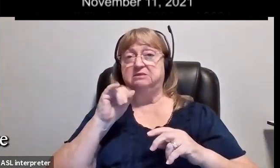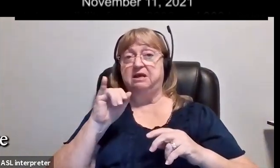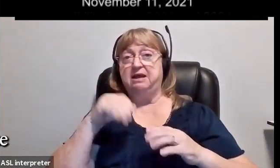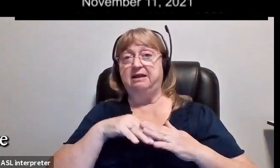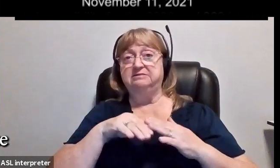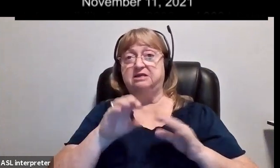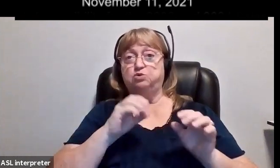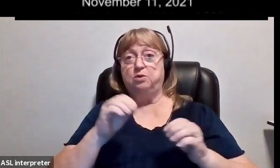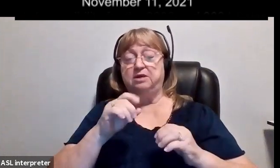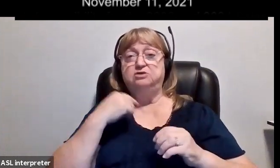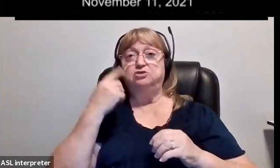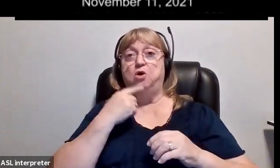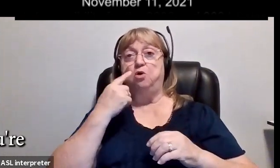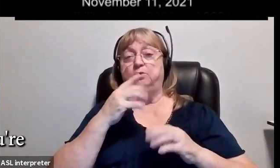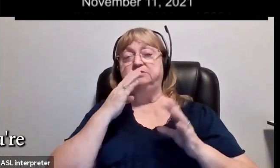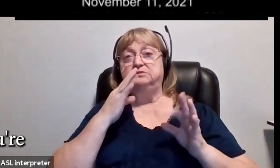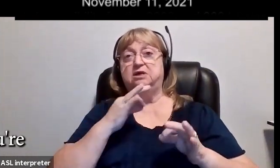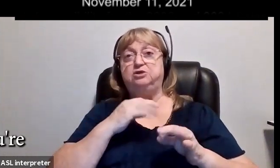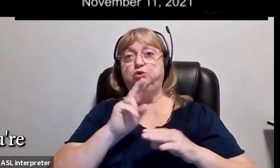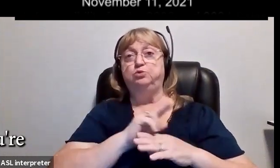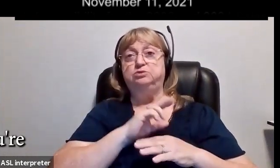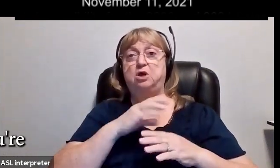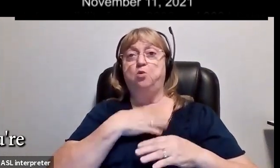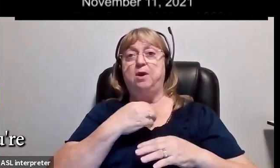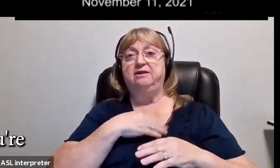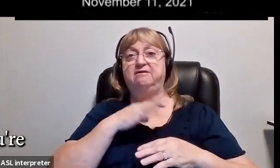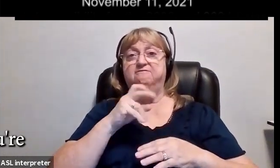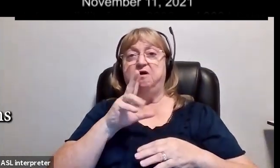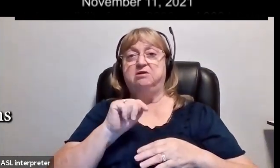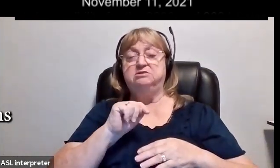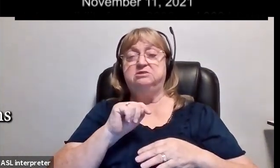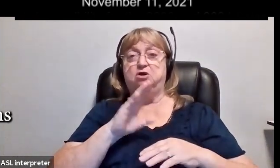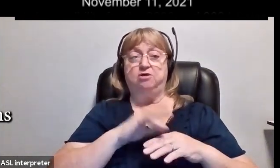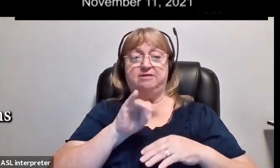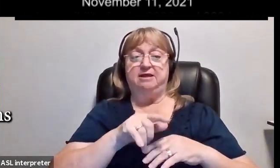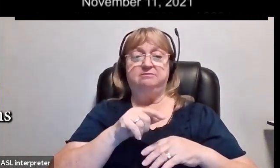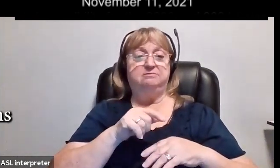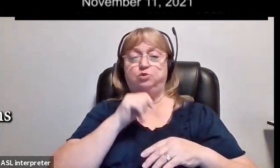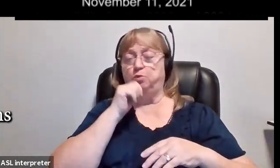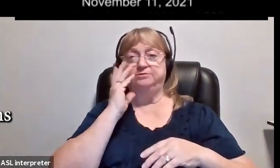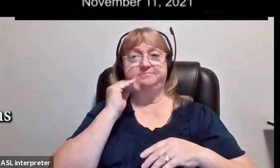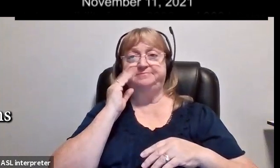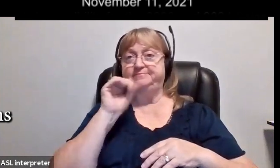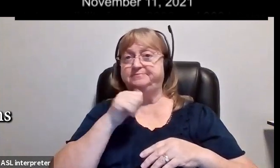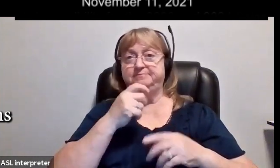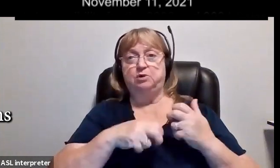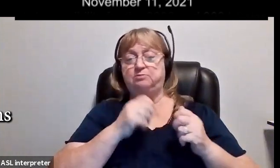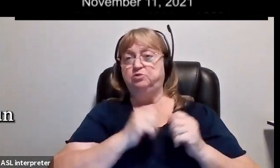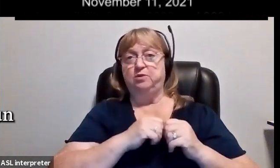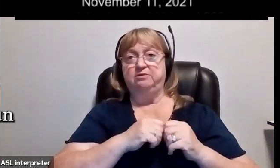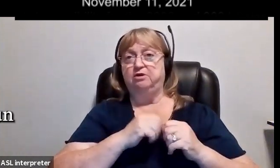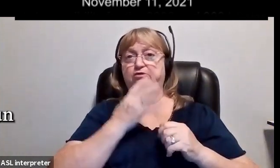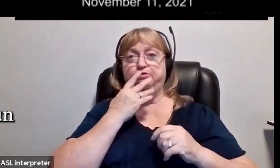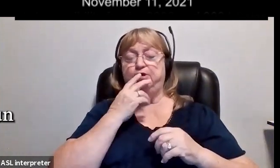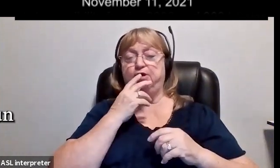always put a white font on top of one of those, that you're not going to run into any problems with color perception.